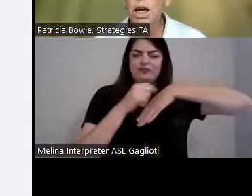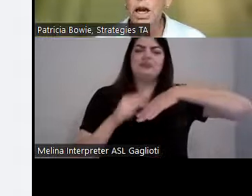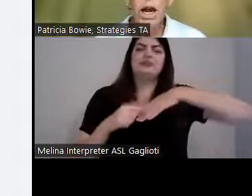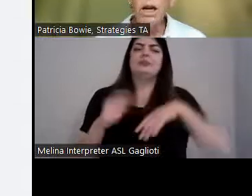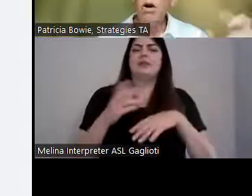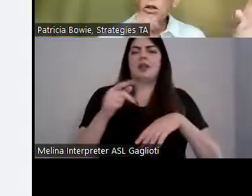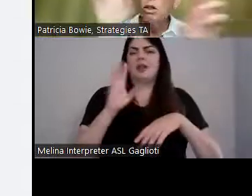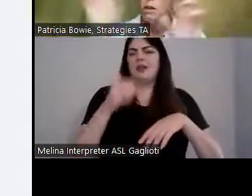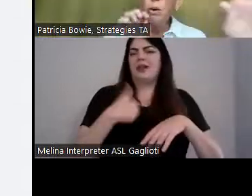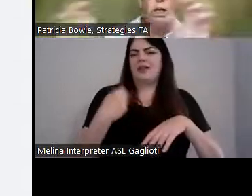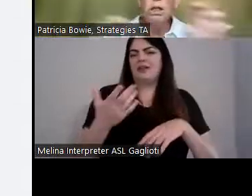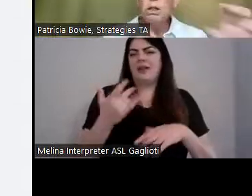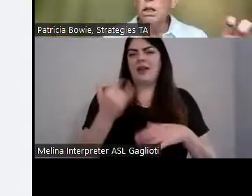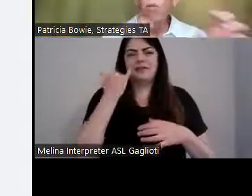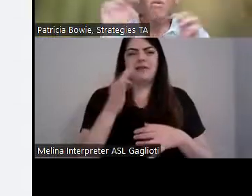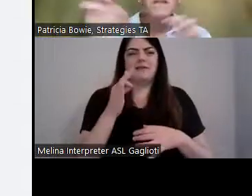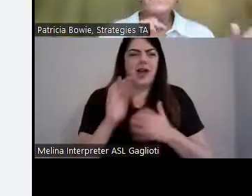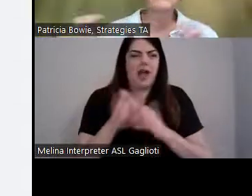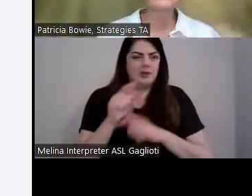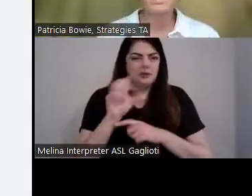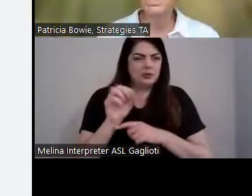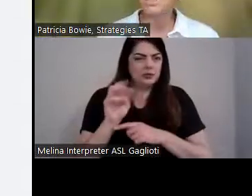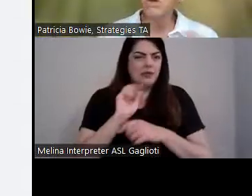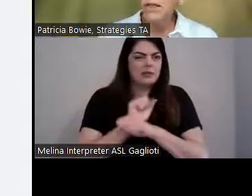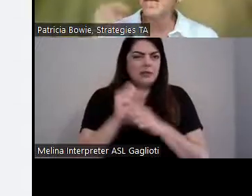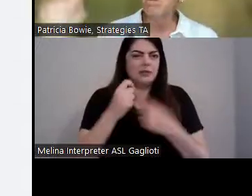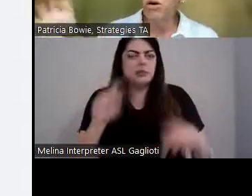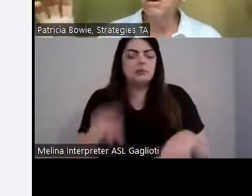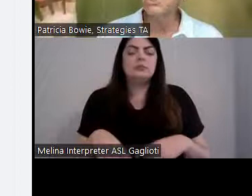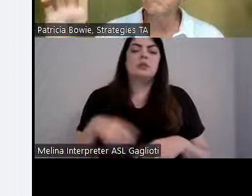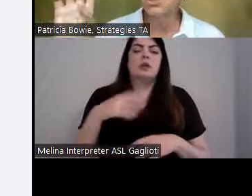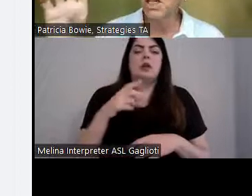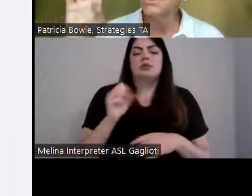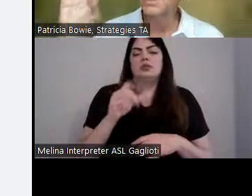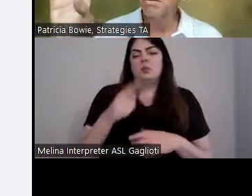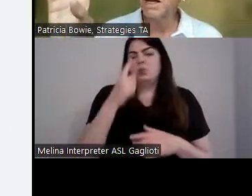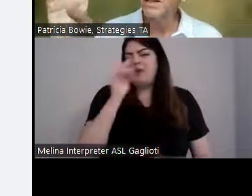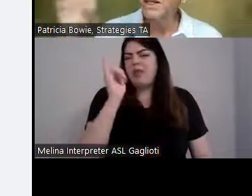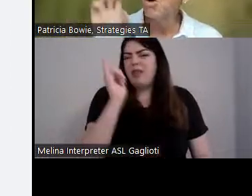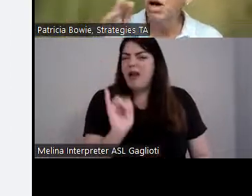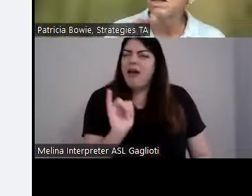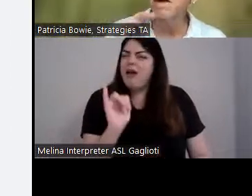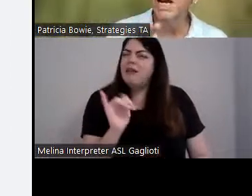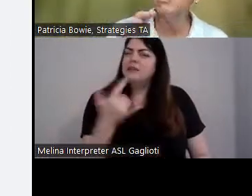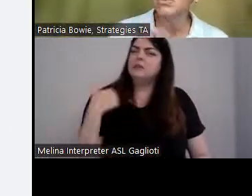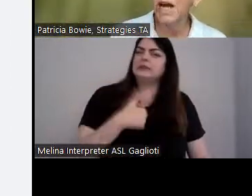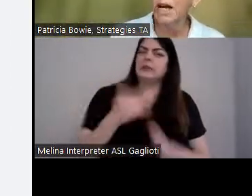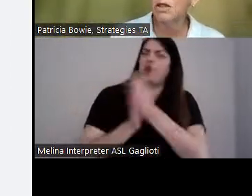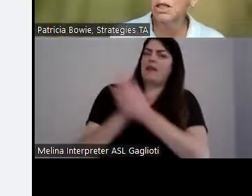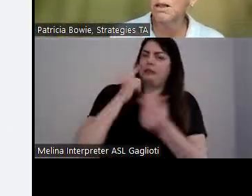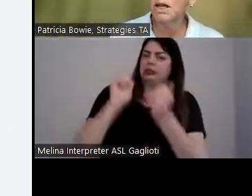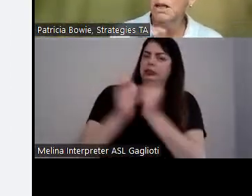works. And I want you to just put in, what does this look like? If we're saying motivation for change is a capacity, well, what are the behaviors